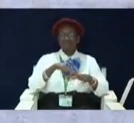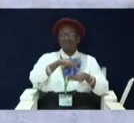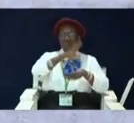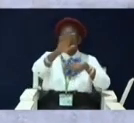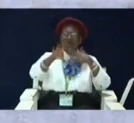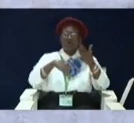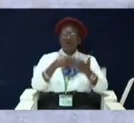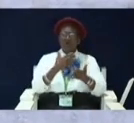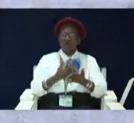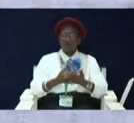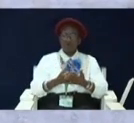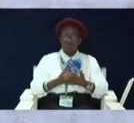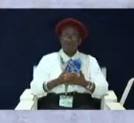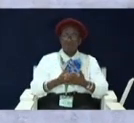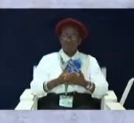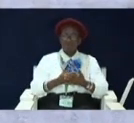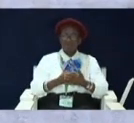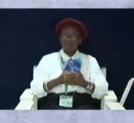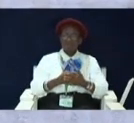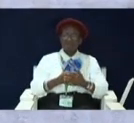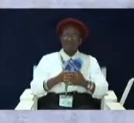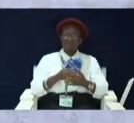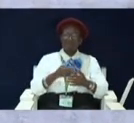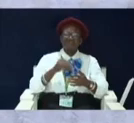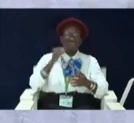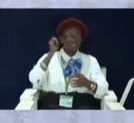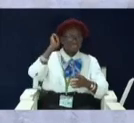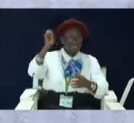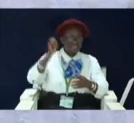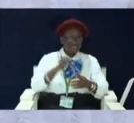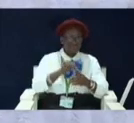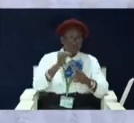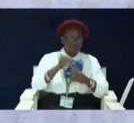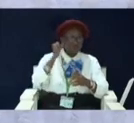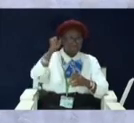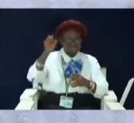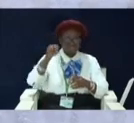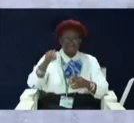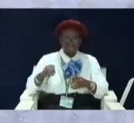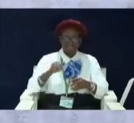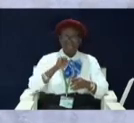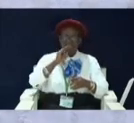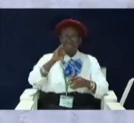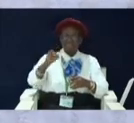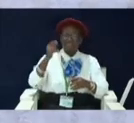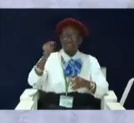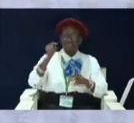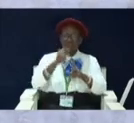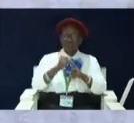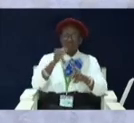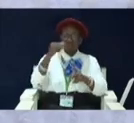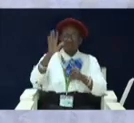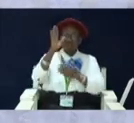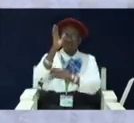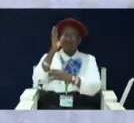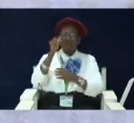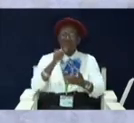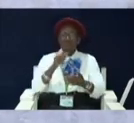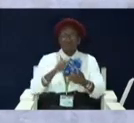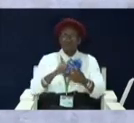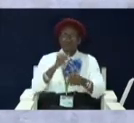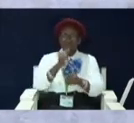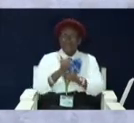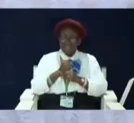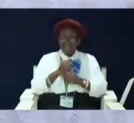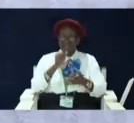All he or she needs is the word of God to get that healing. Oh, tosi nilo na ni oro